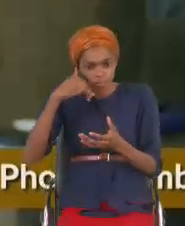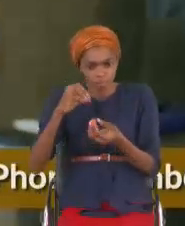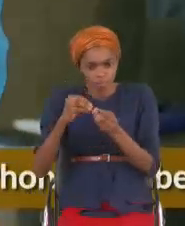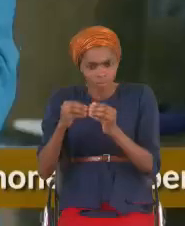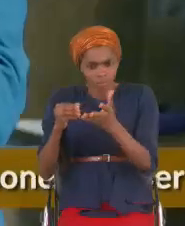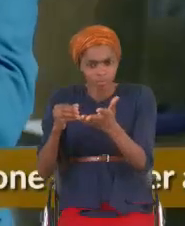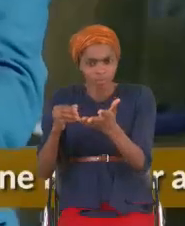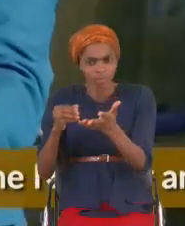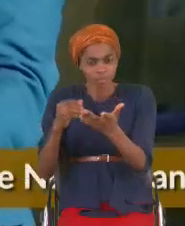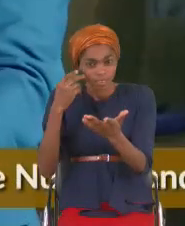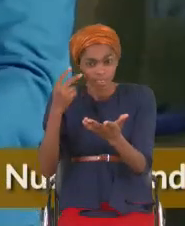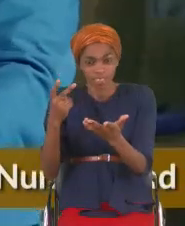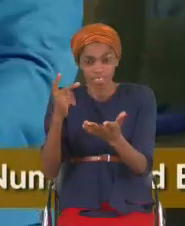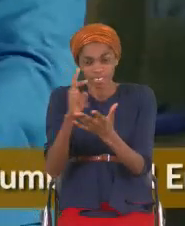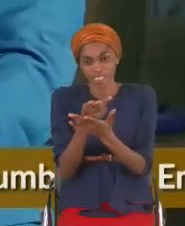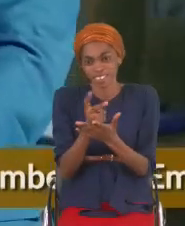on the screen there.